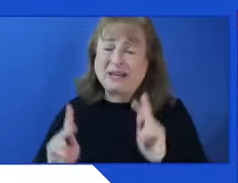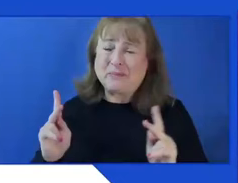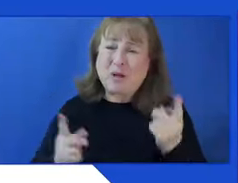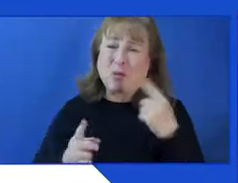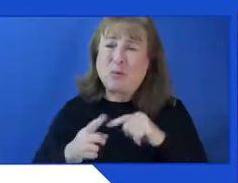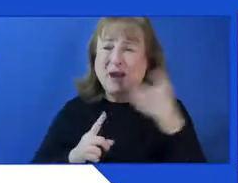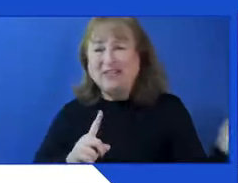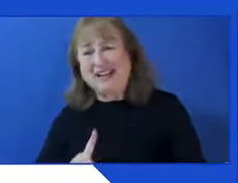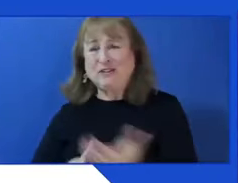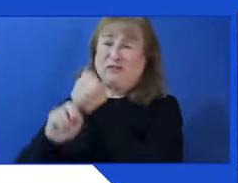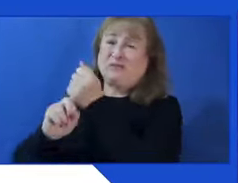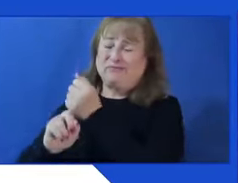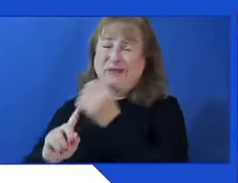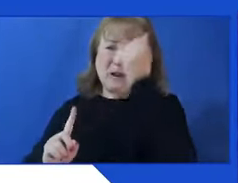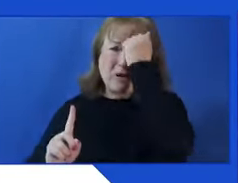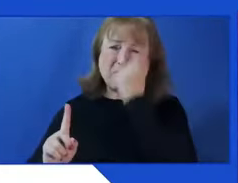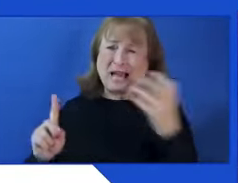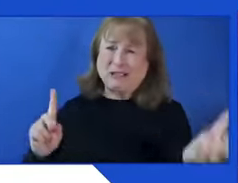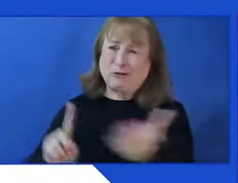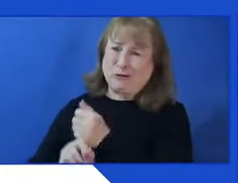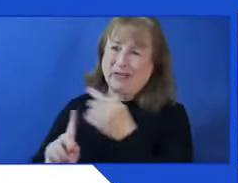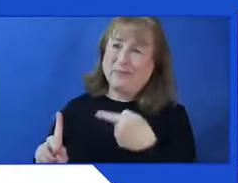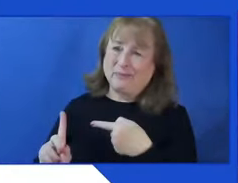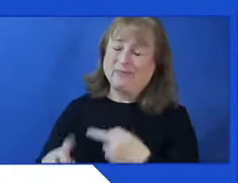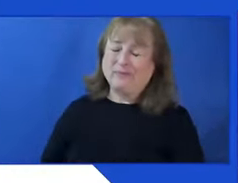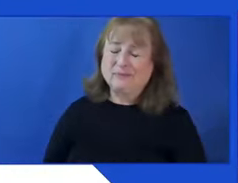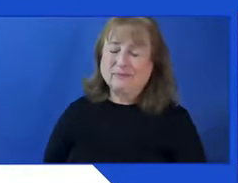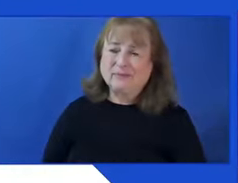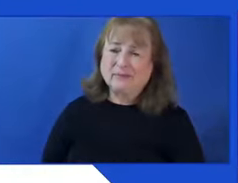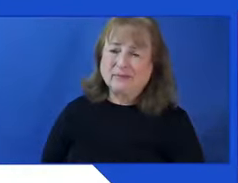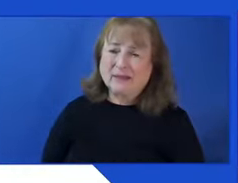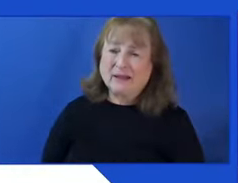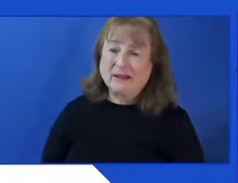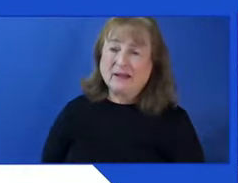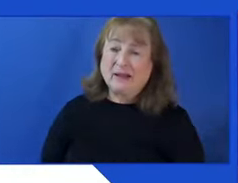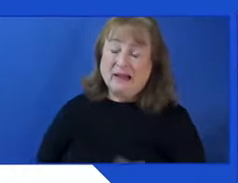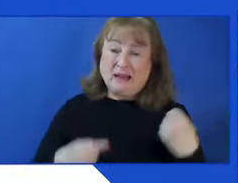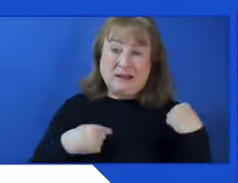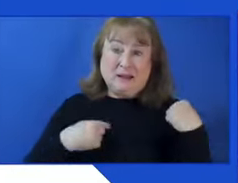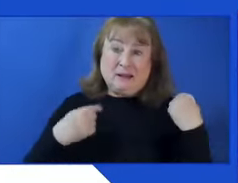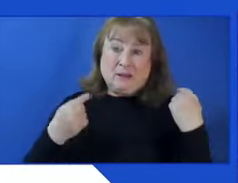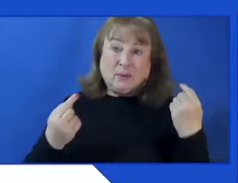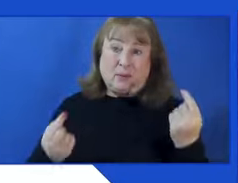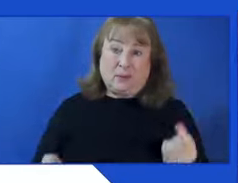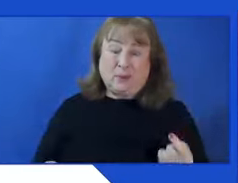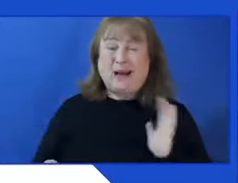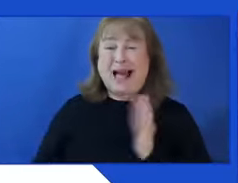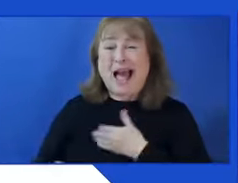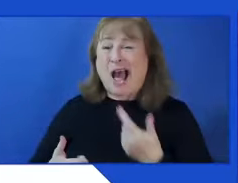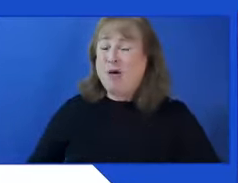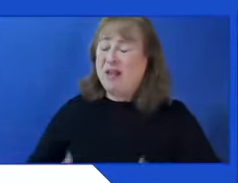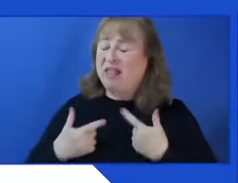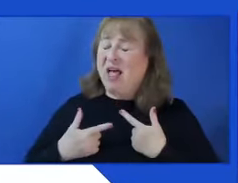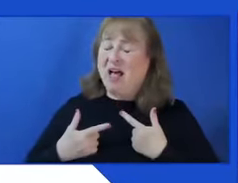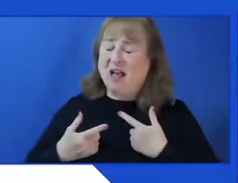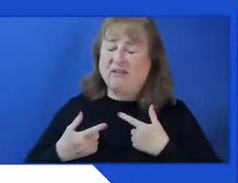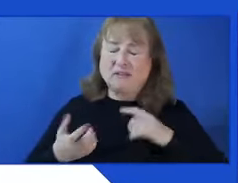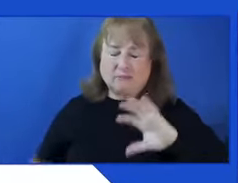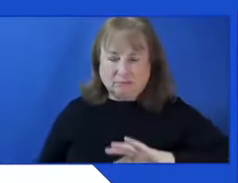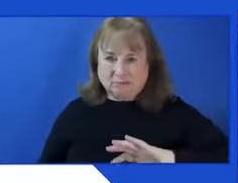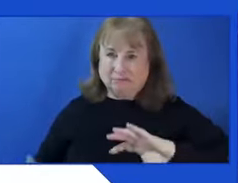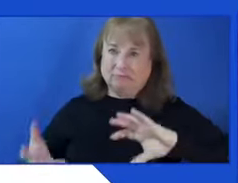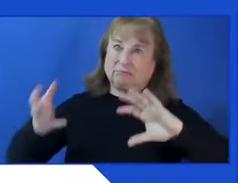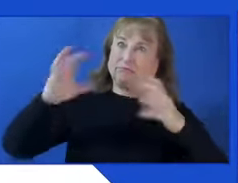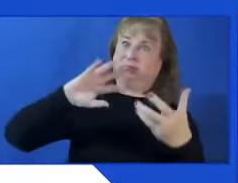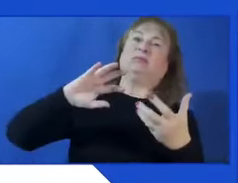was taken by Hamas. And since then, Our lives have turned upside